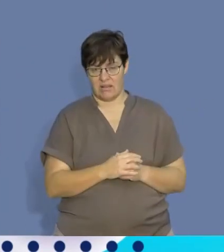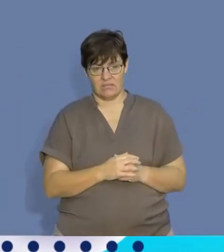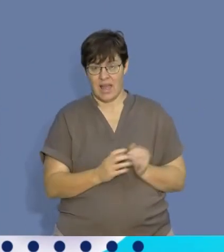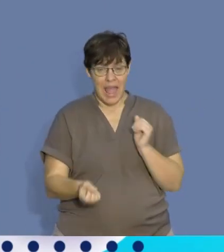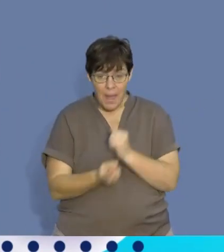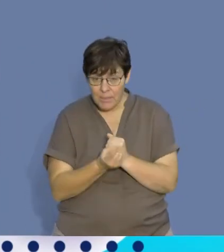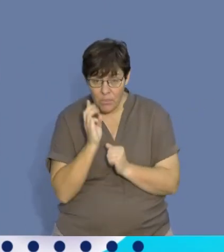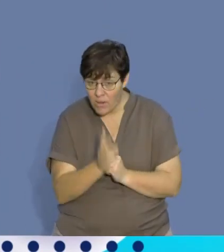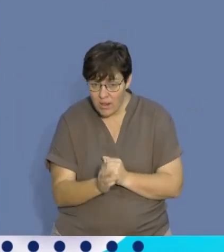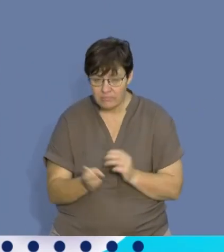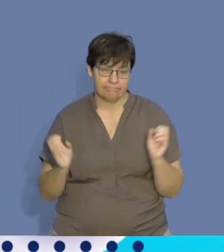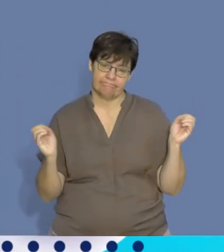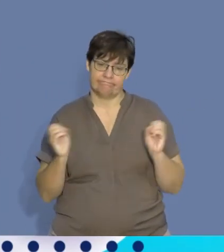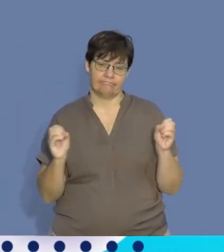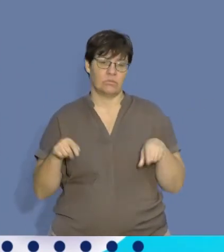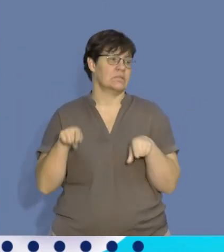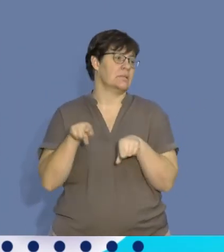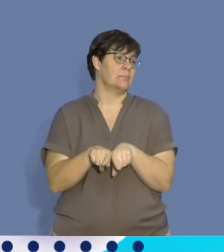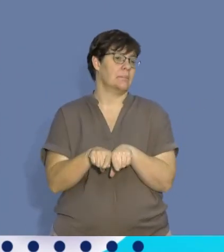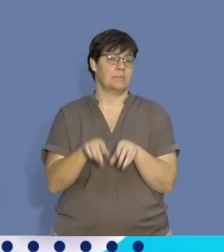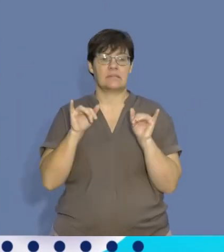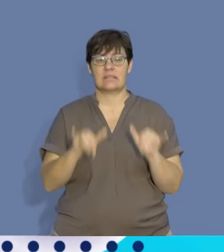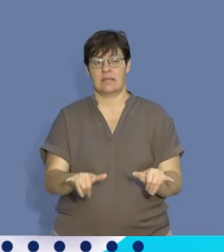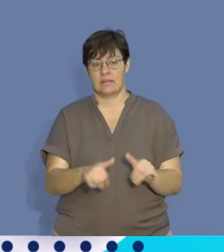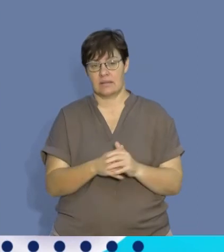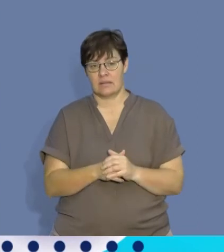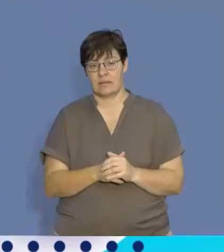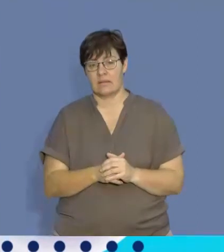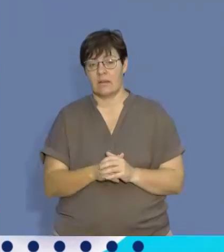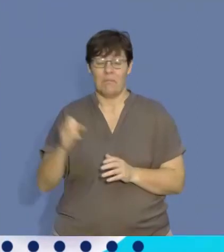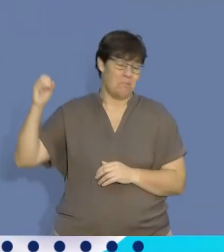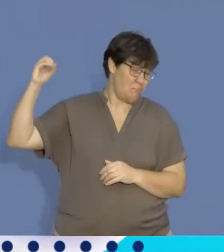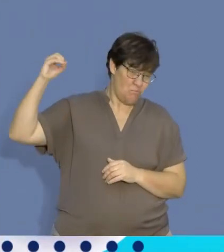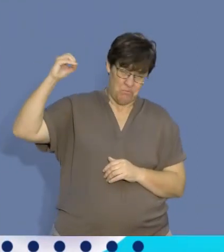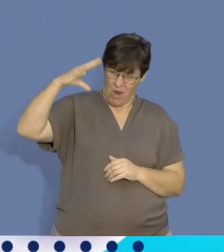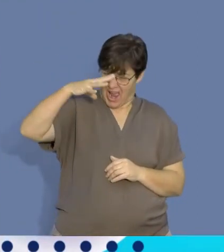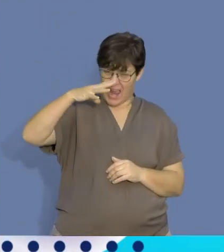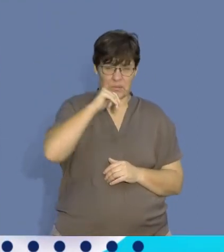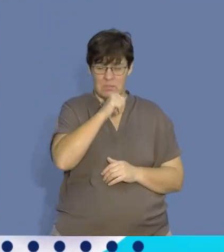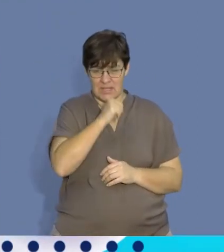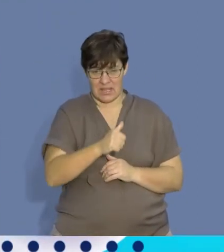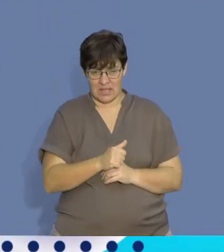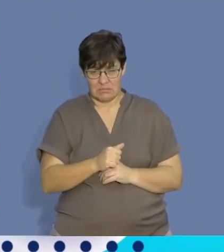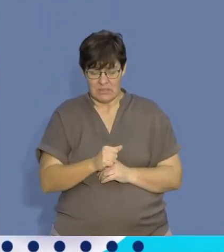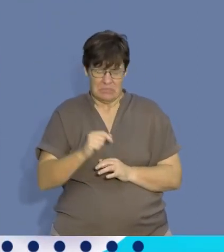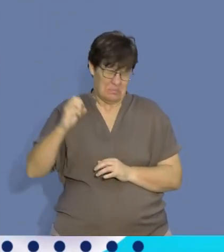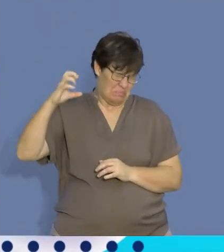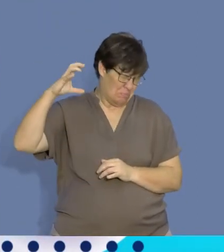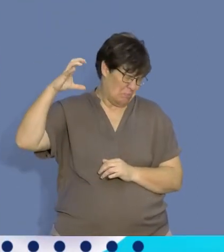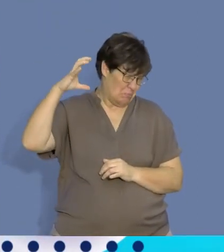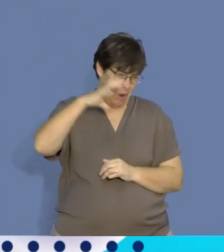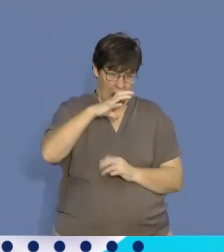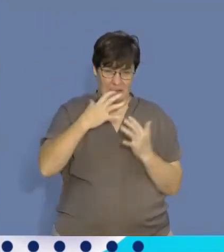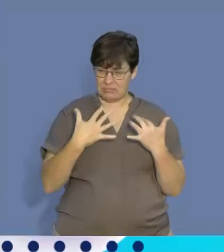happen. The gold leaf will stay where it is. Doesn't matter how bright you make it. You can even make it as bright as the lights we have in the